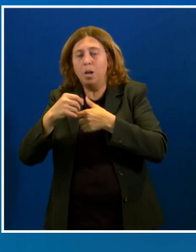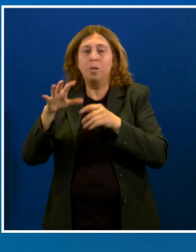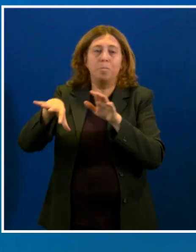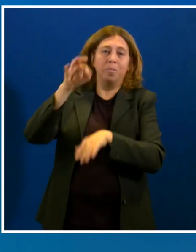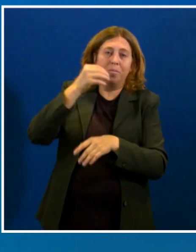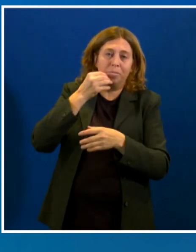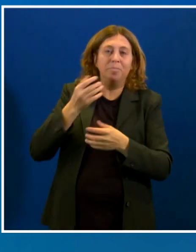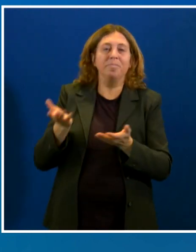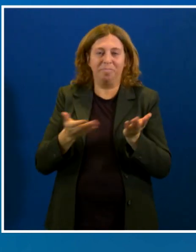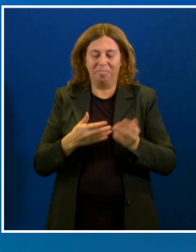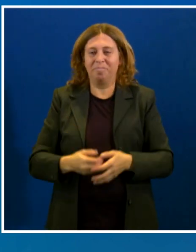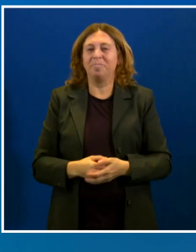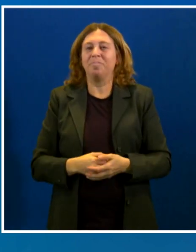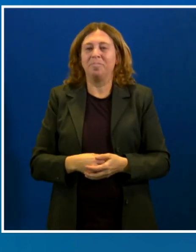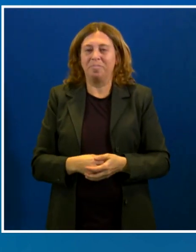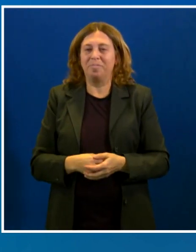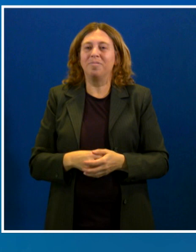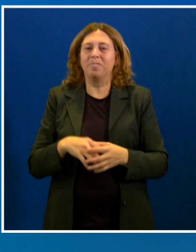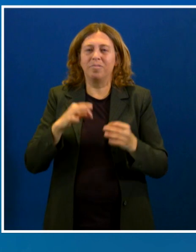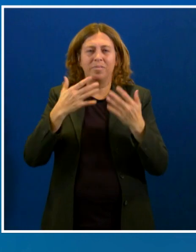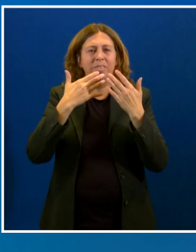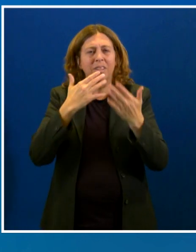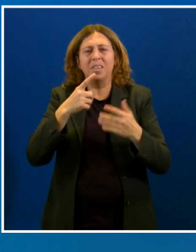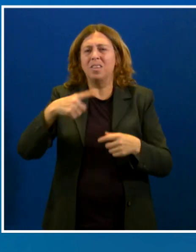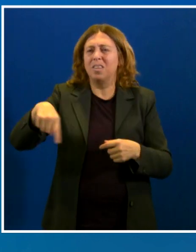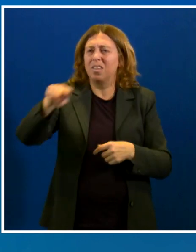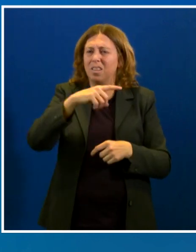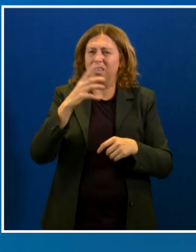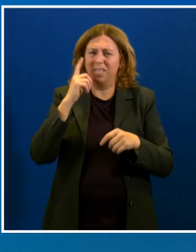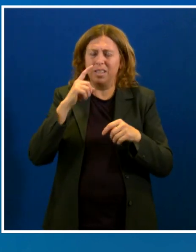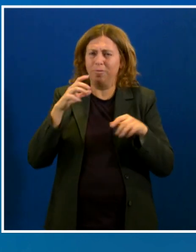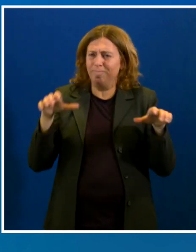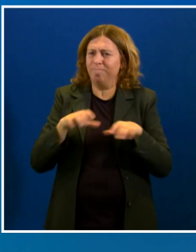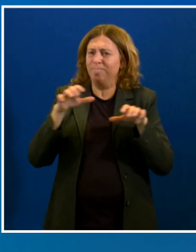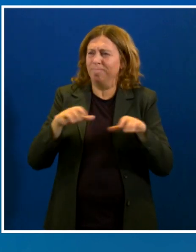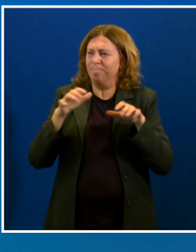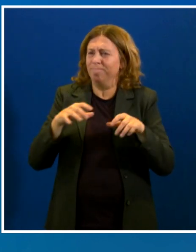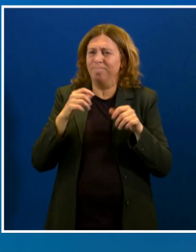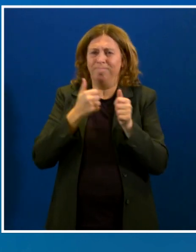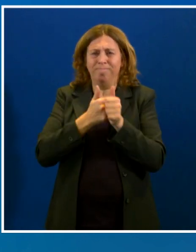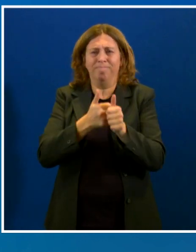doing your part to keeping Vancouver vital and healthy. Working together, we'll